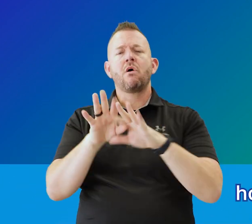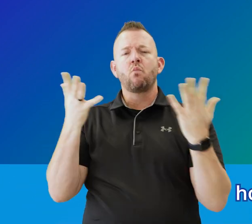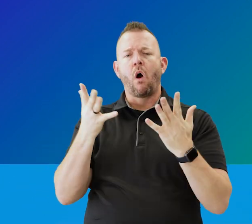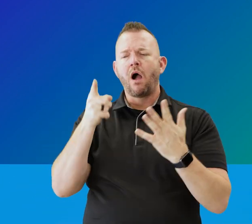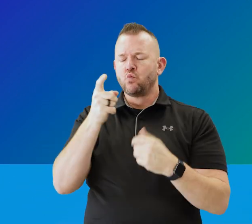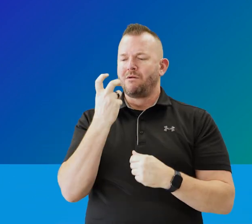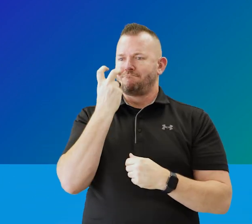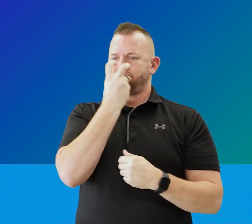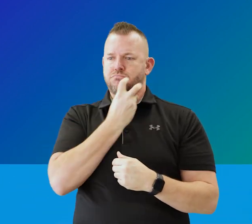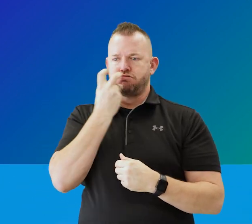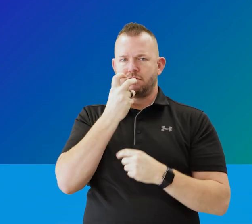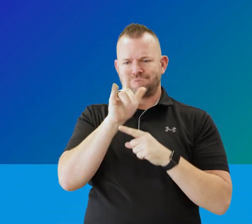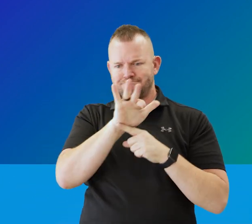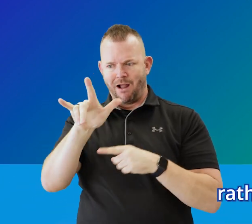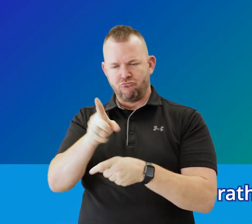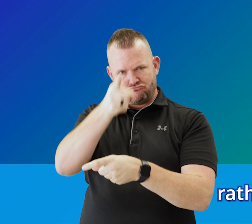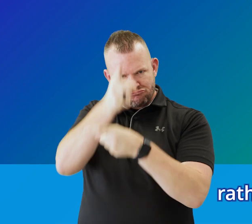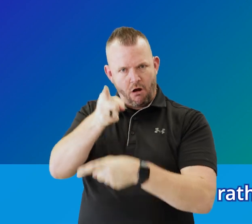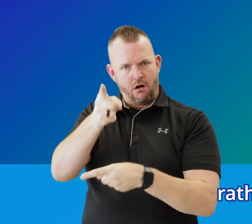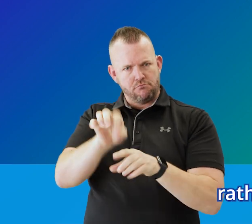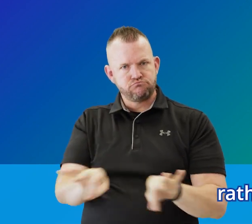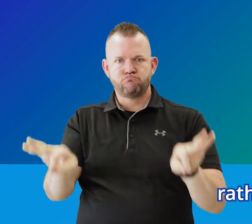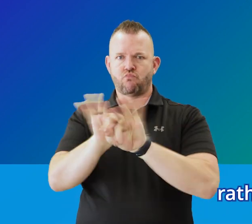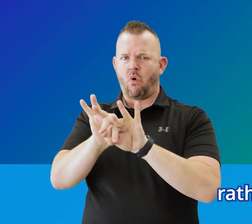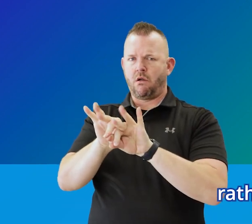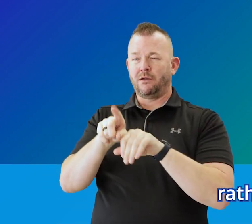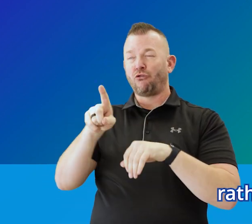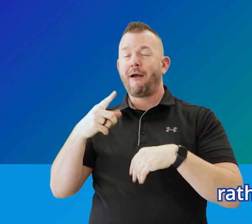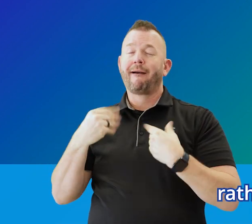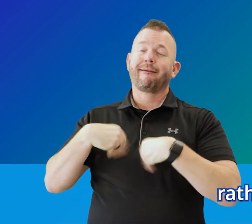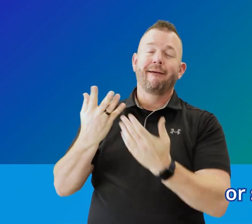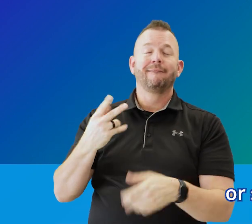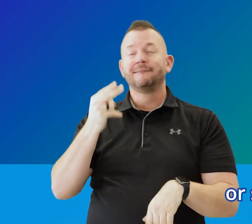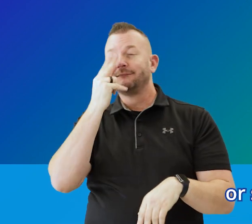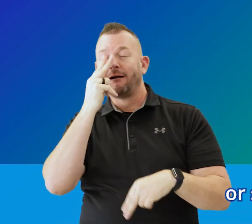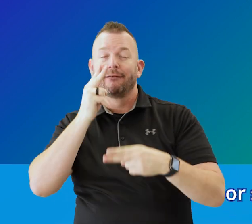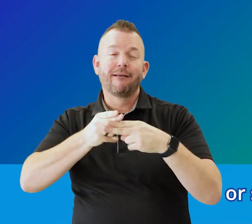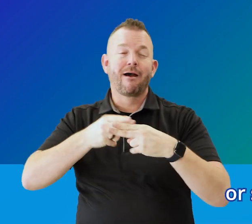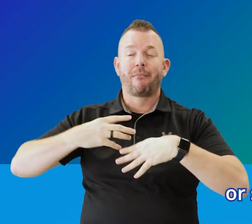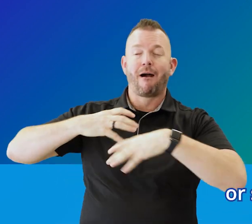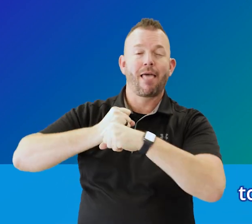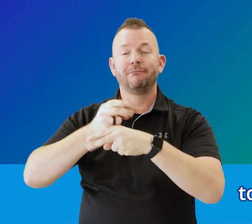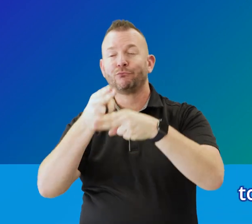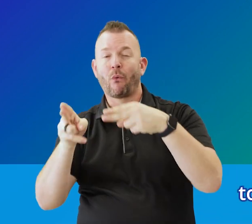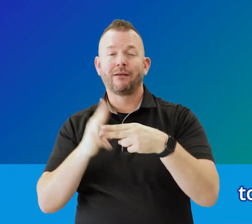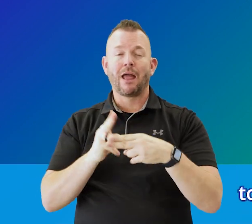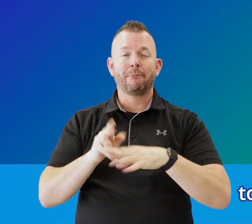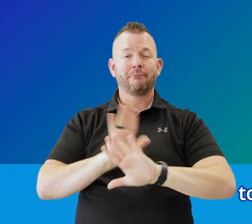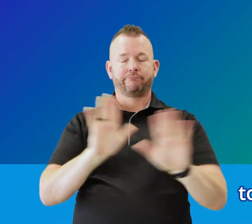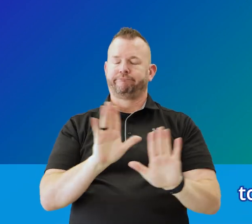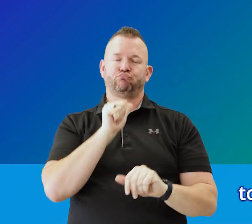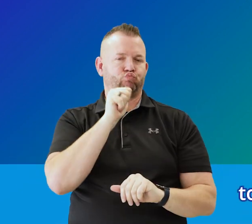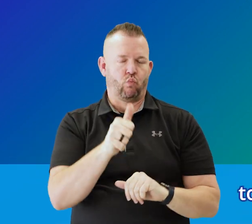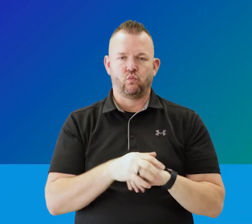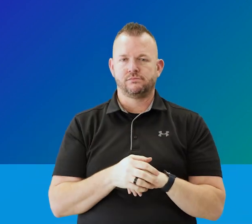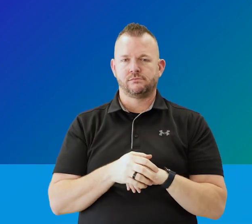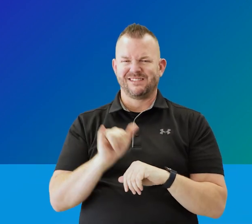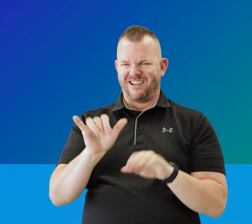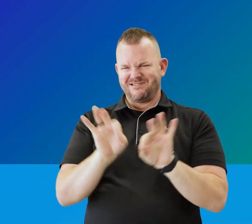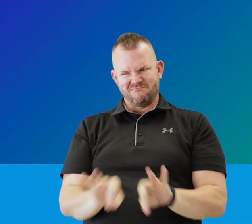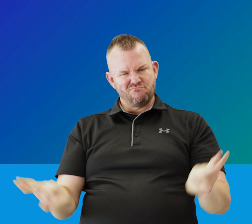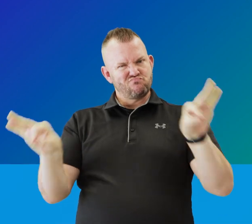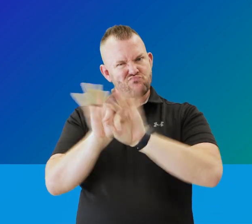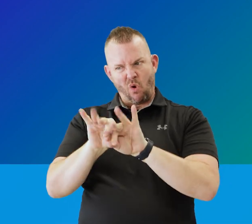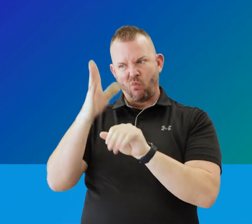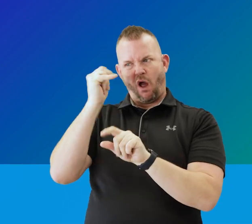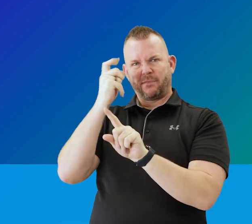the students' names correctly rather than looking for a short form or something that might be easier to pronounce in your language. Putting